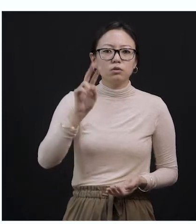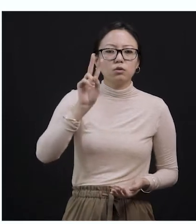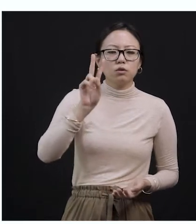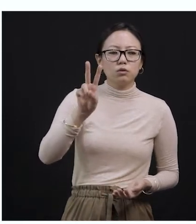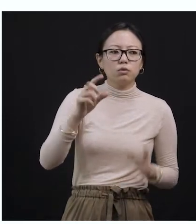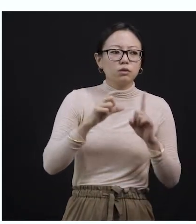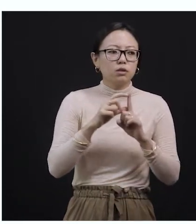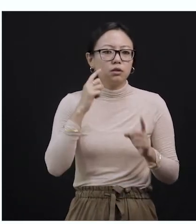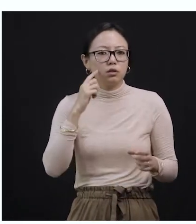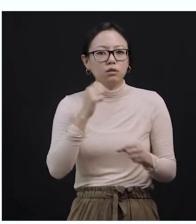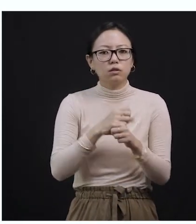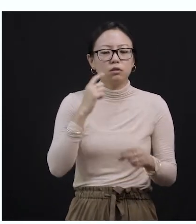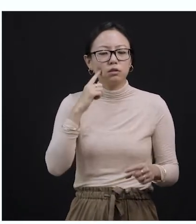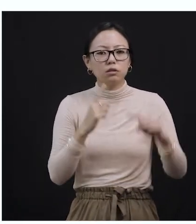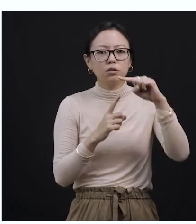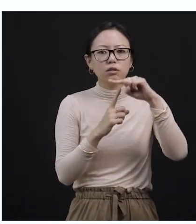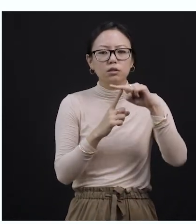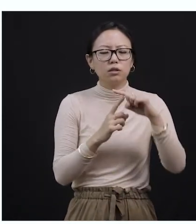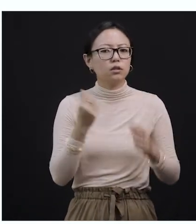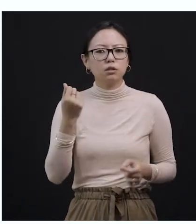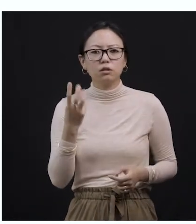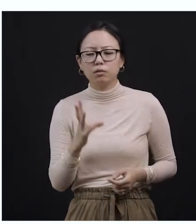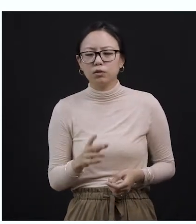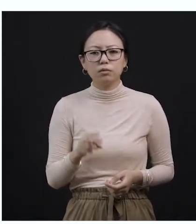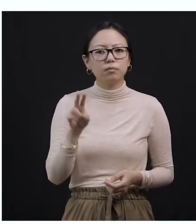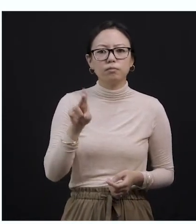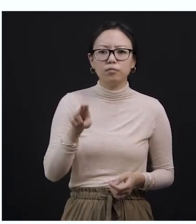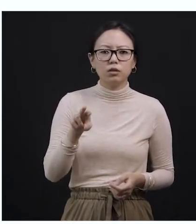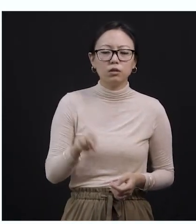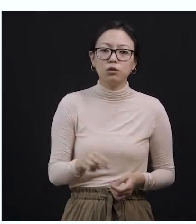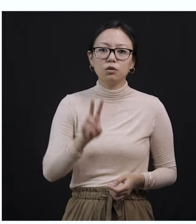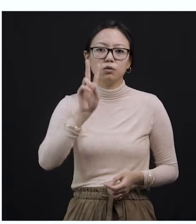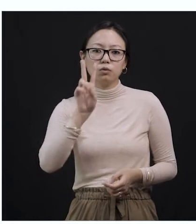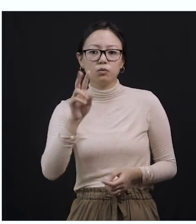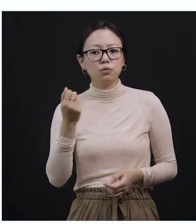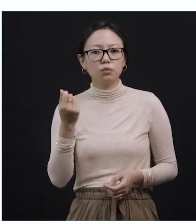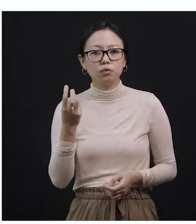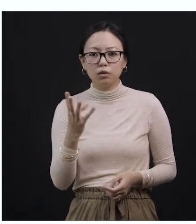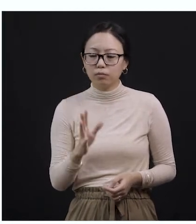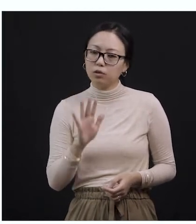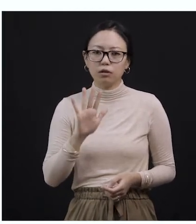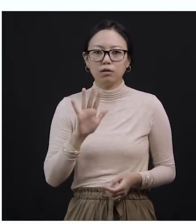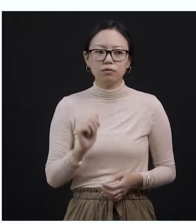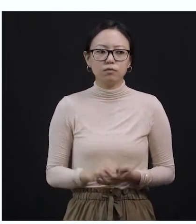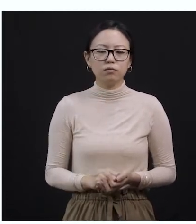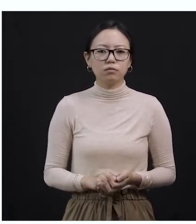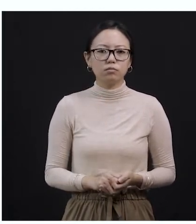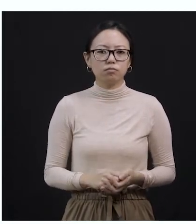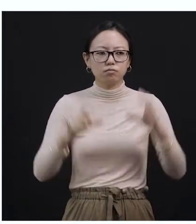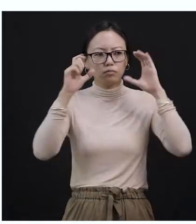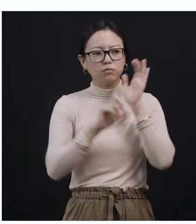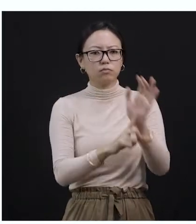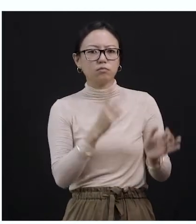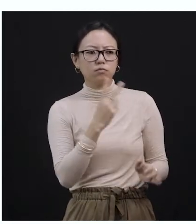will have two numerals representing the number. Okay, so let's look at the example given here. 1 7.